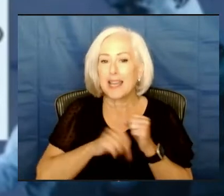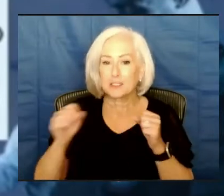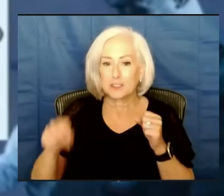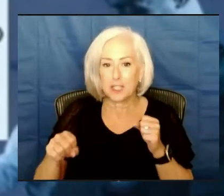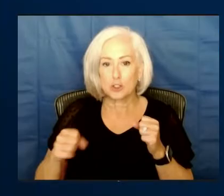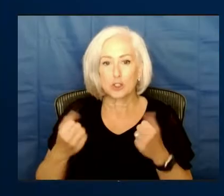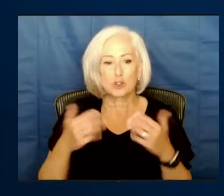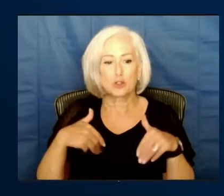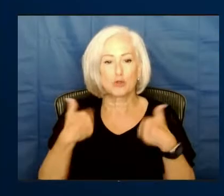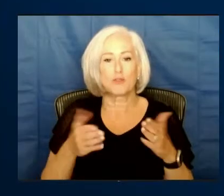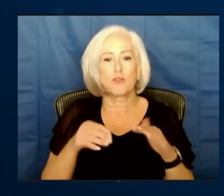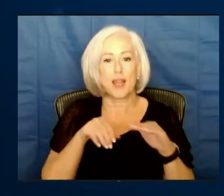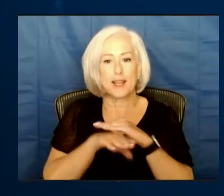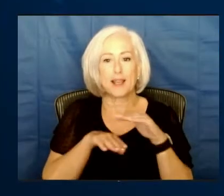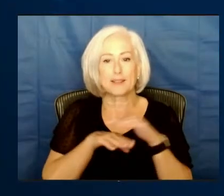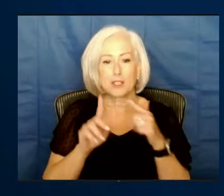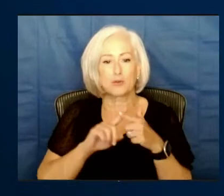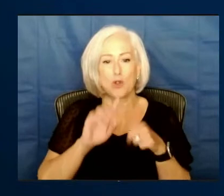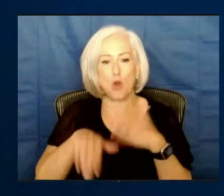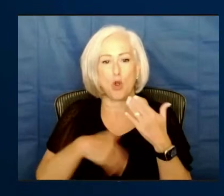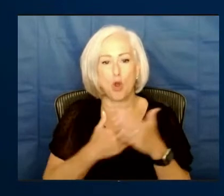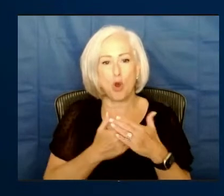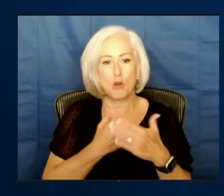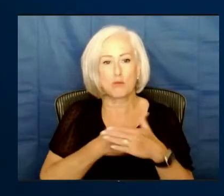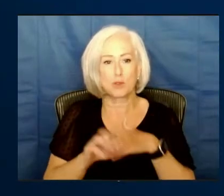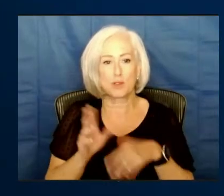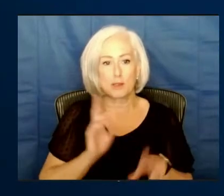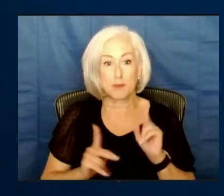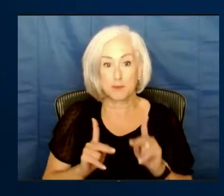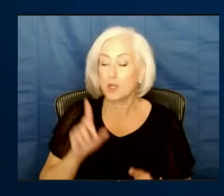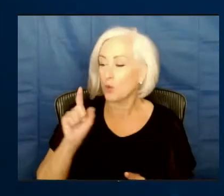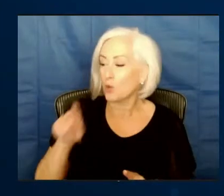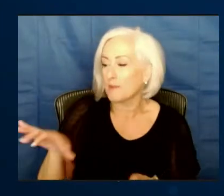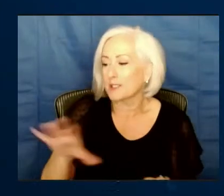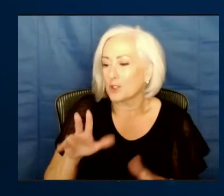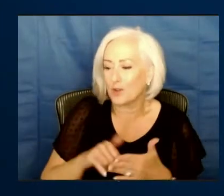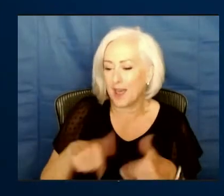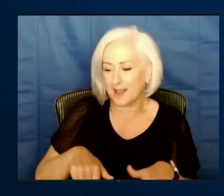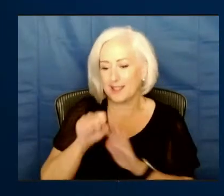persons? Yeah, we got to get Medicaid expansion in our state. Dr. Monks.